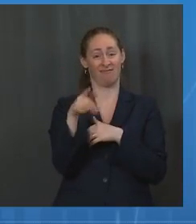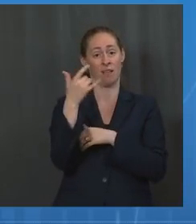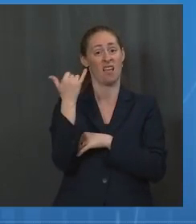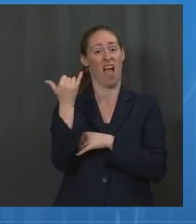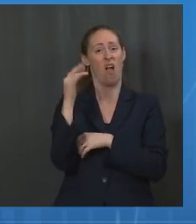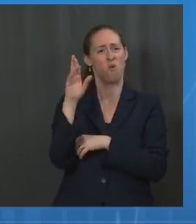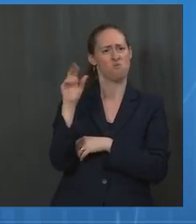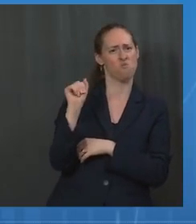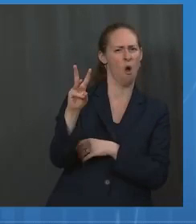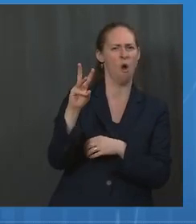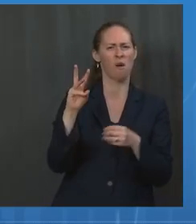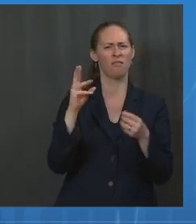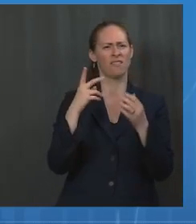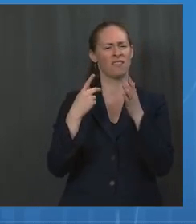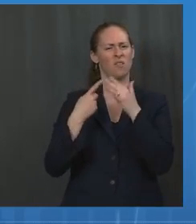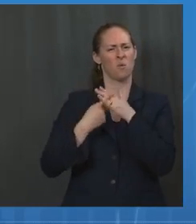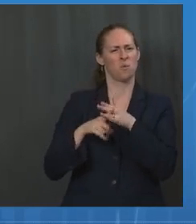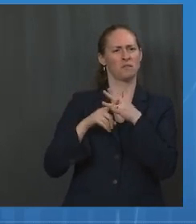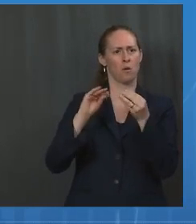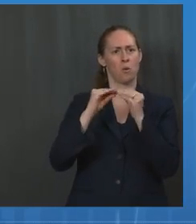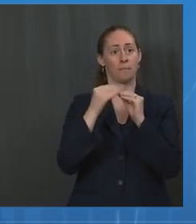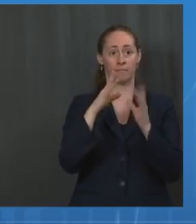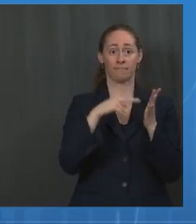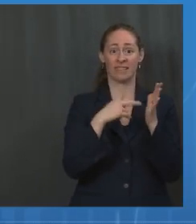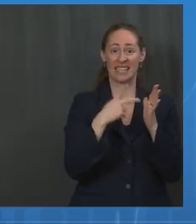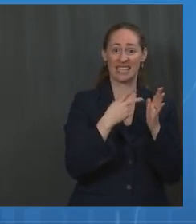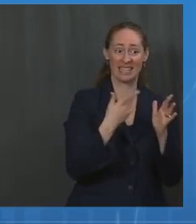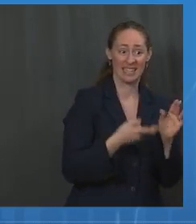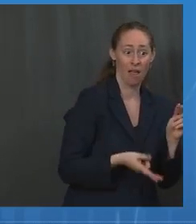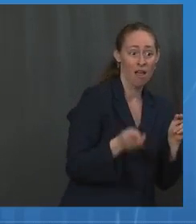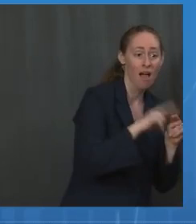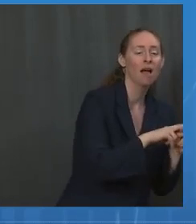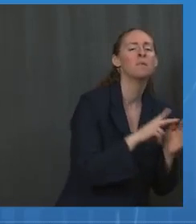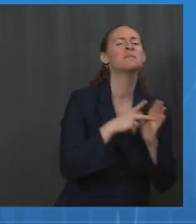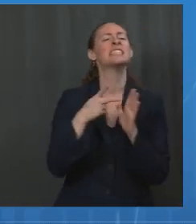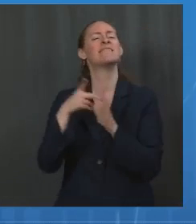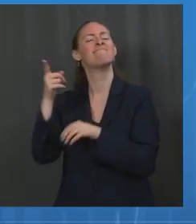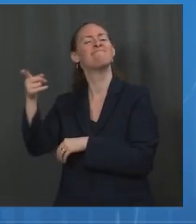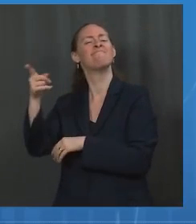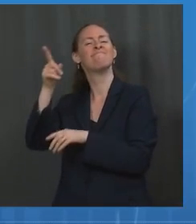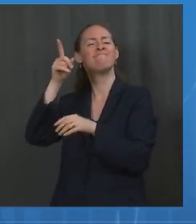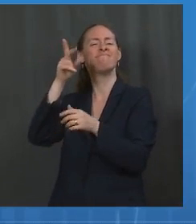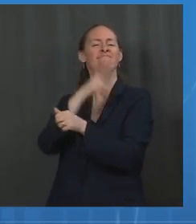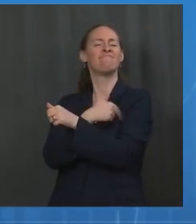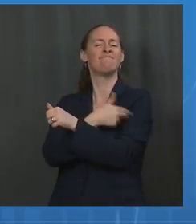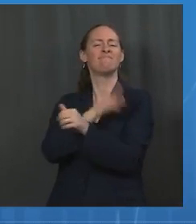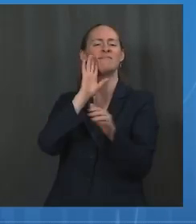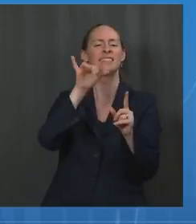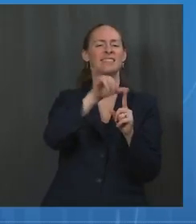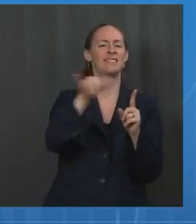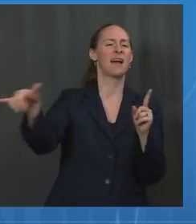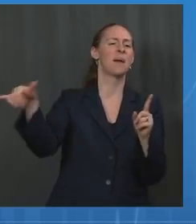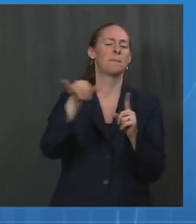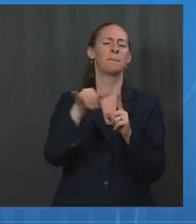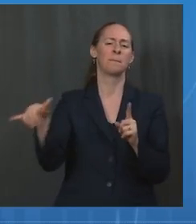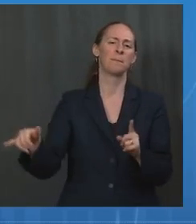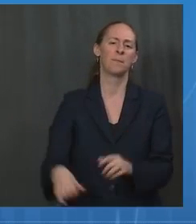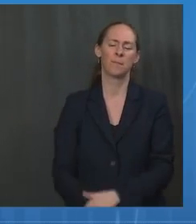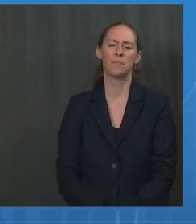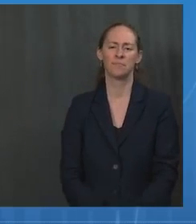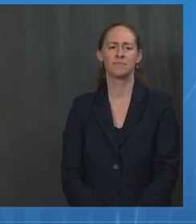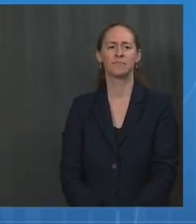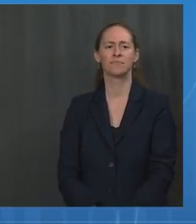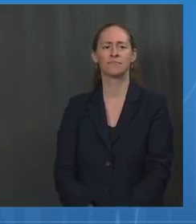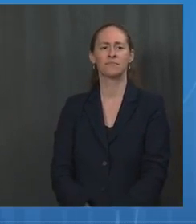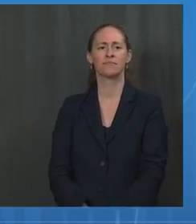high, the absolute number of children who are coming into the hospital is high. It's also the case that we are currently